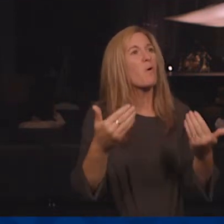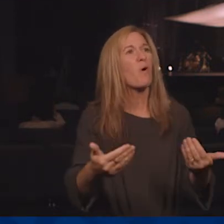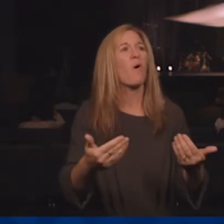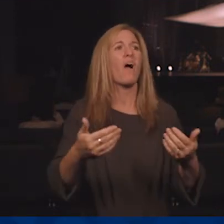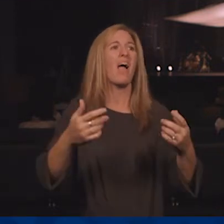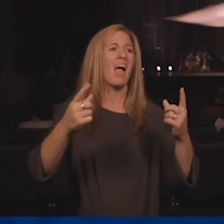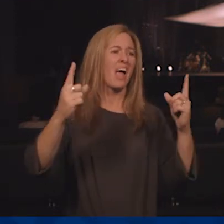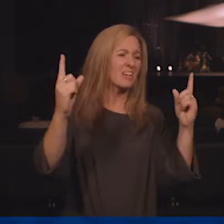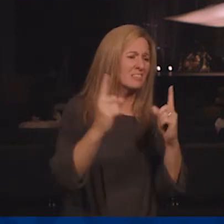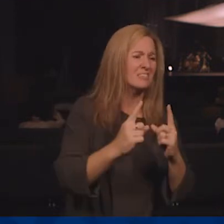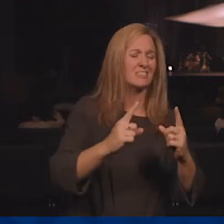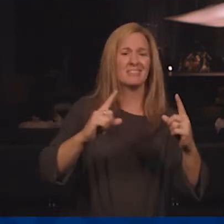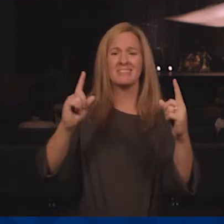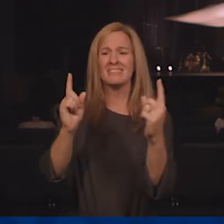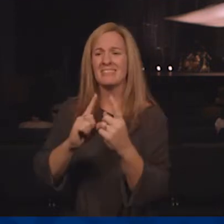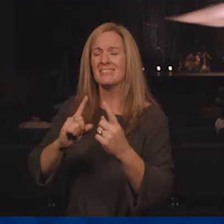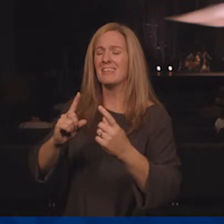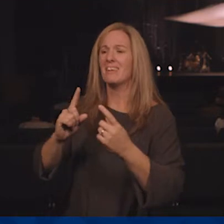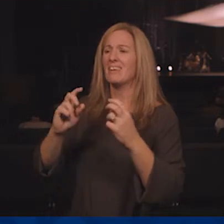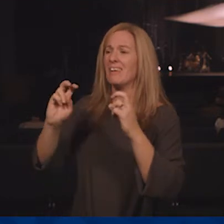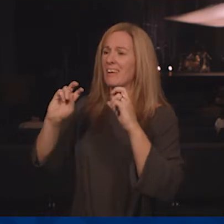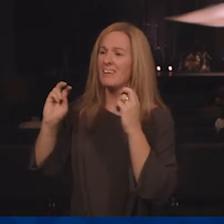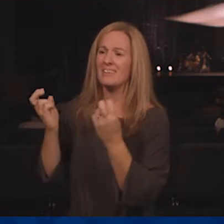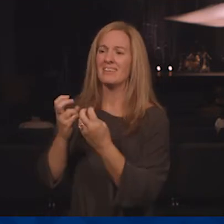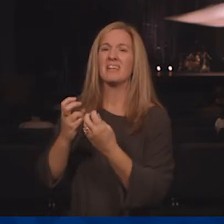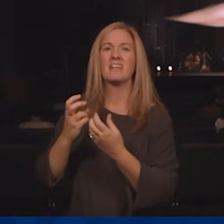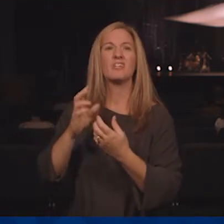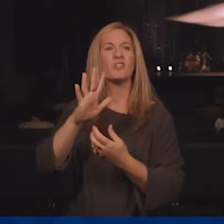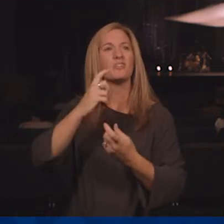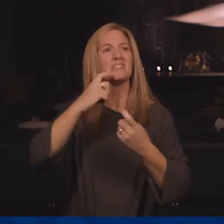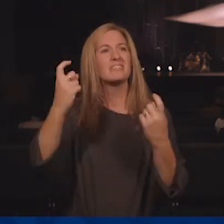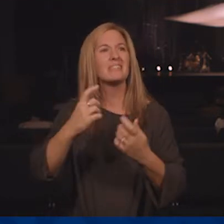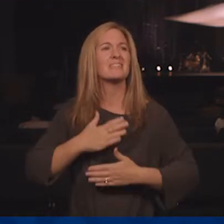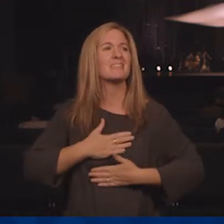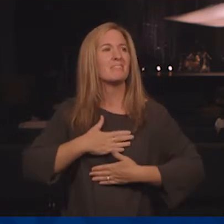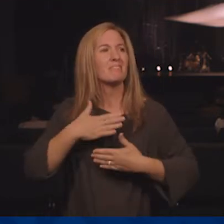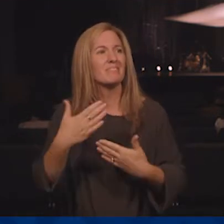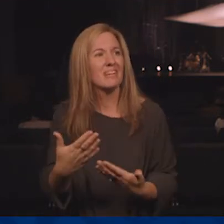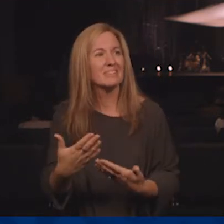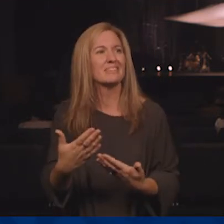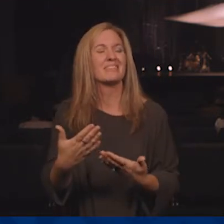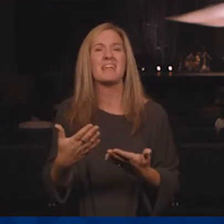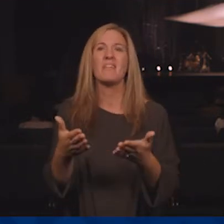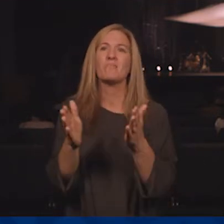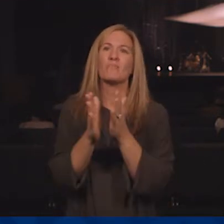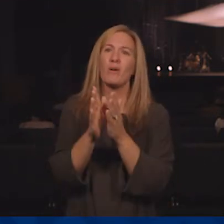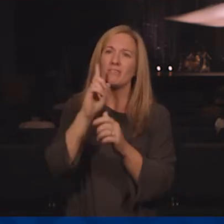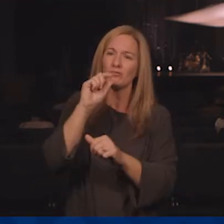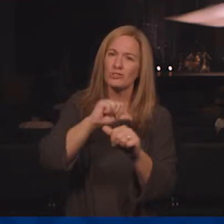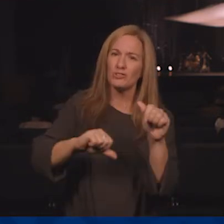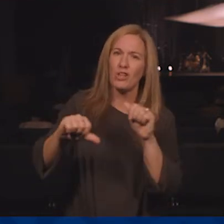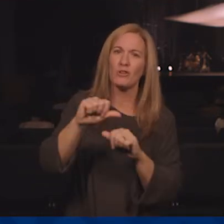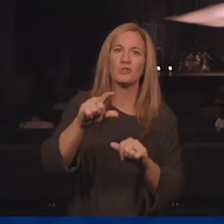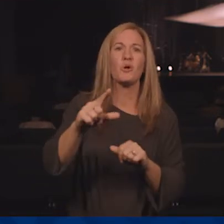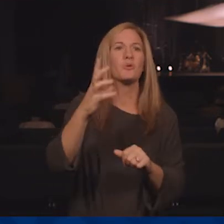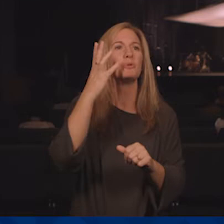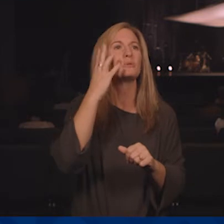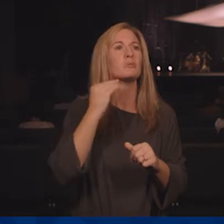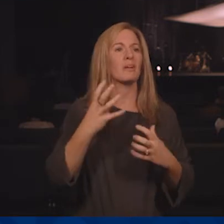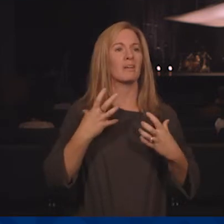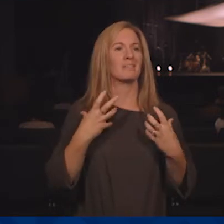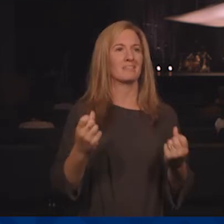other and pray for each other so that you might be made whole. This is the message of James.